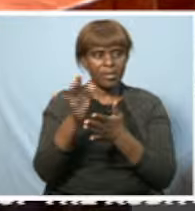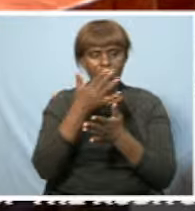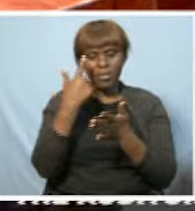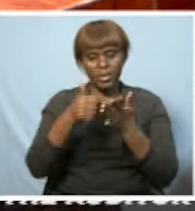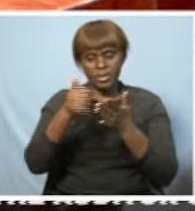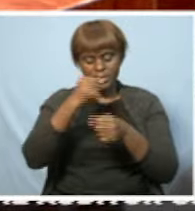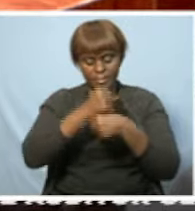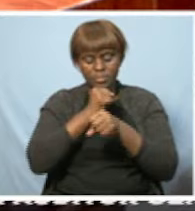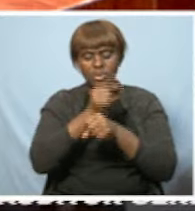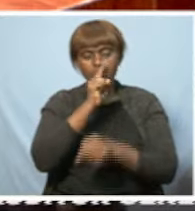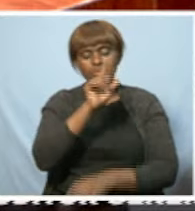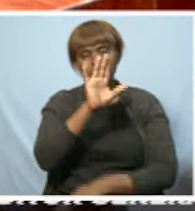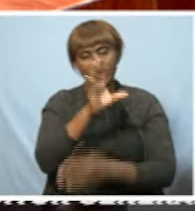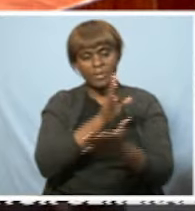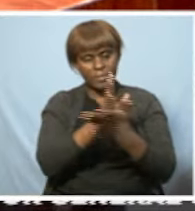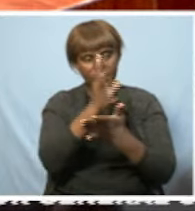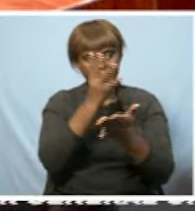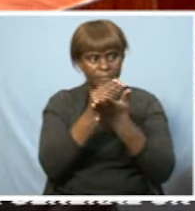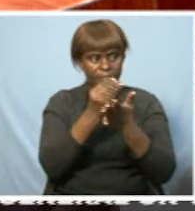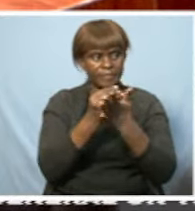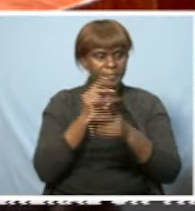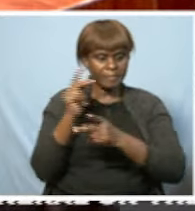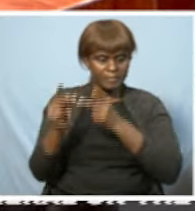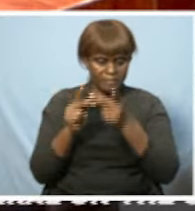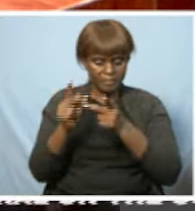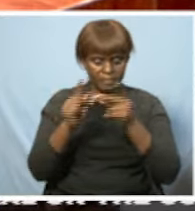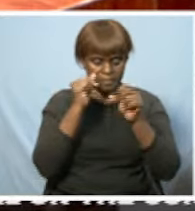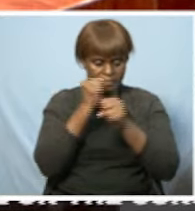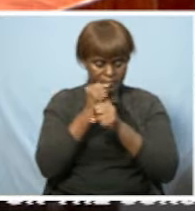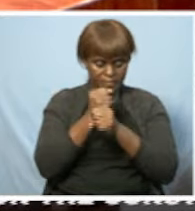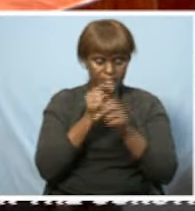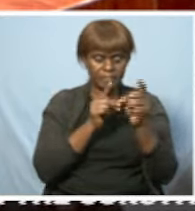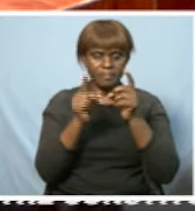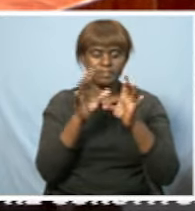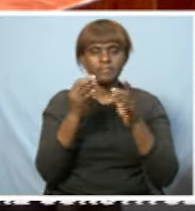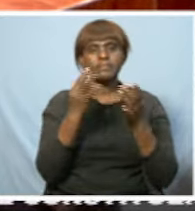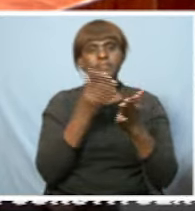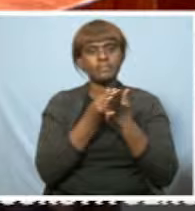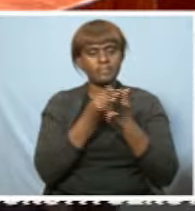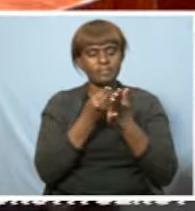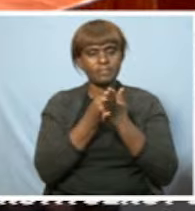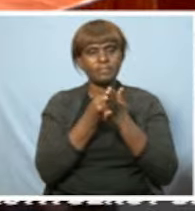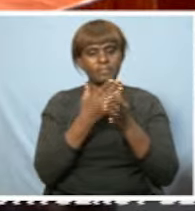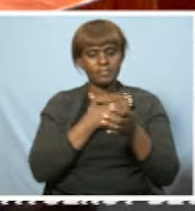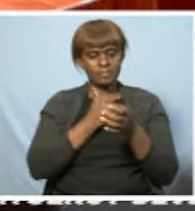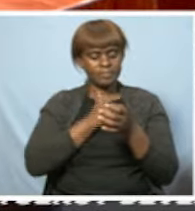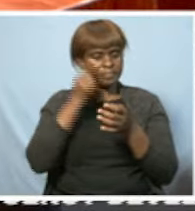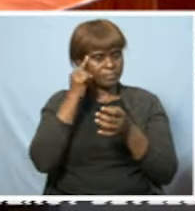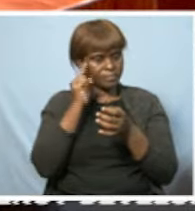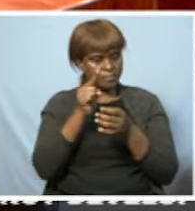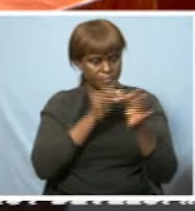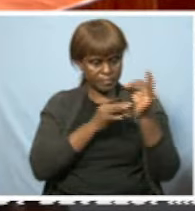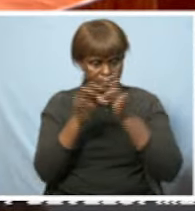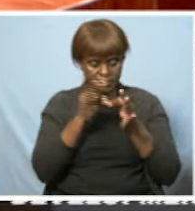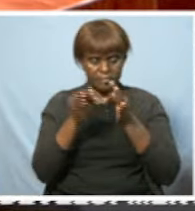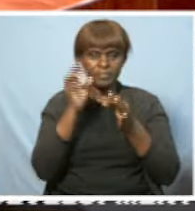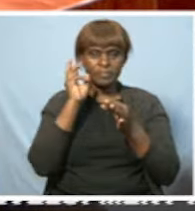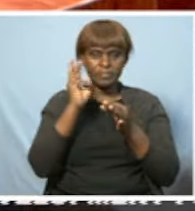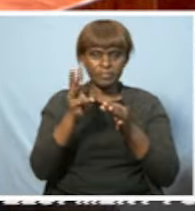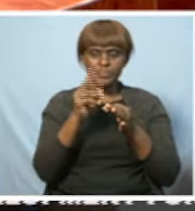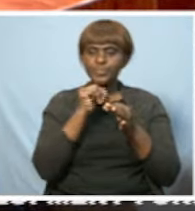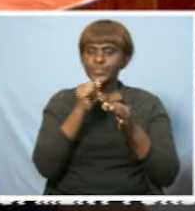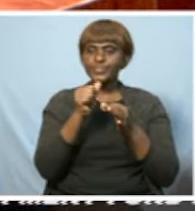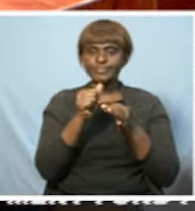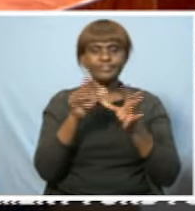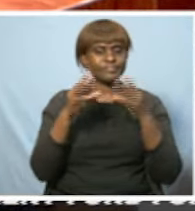the correct financial procedures are done. Director Finance, I think we alluded to the fact that we will not